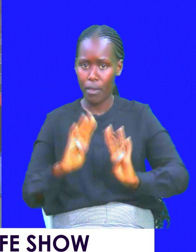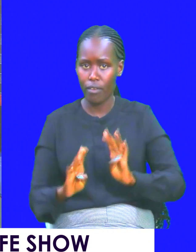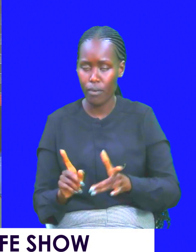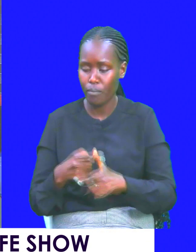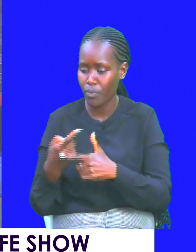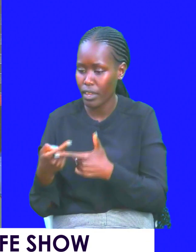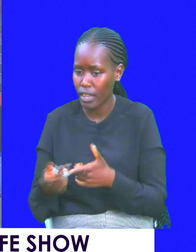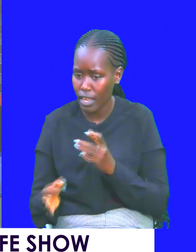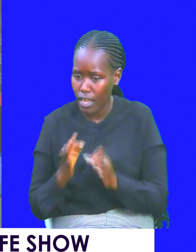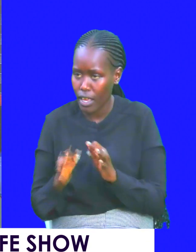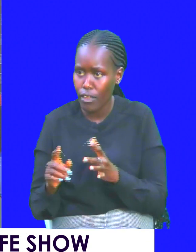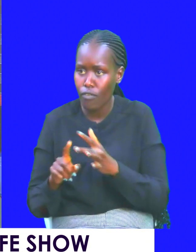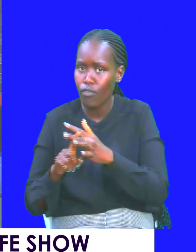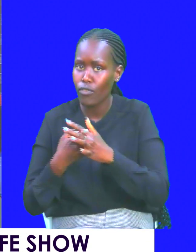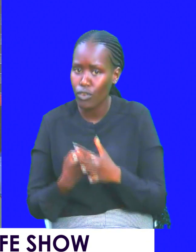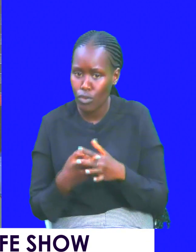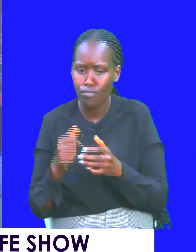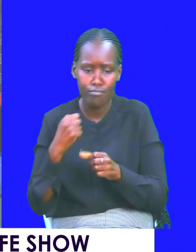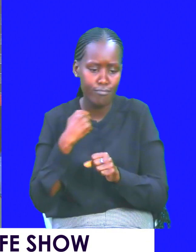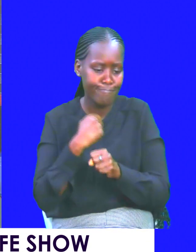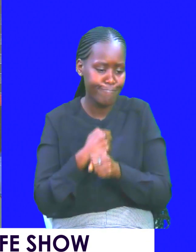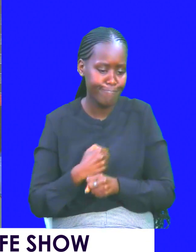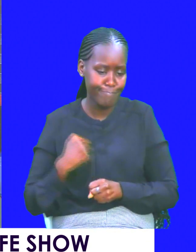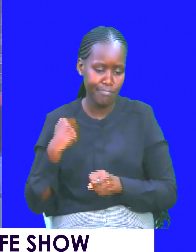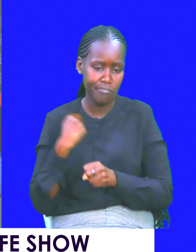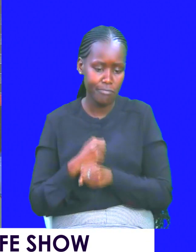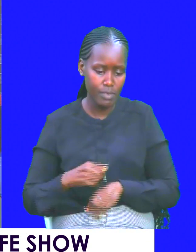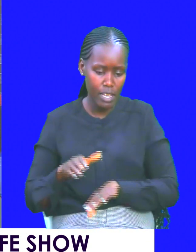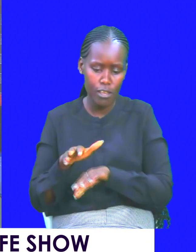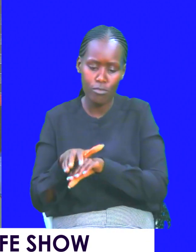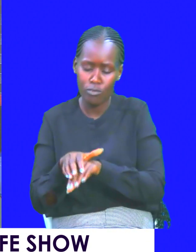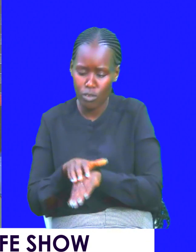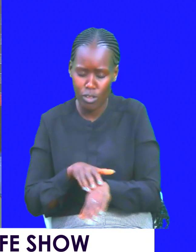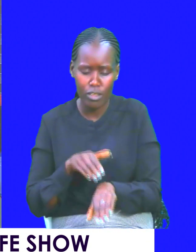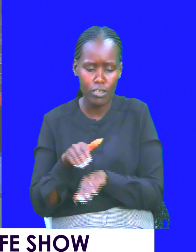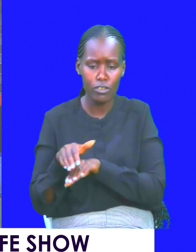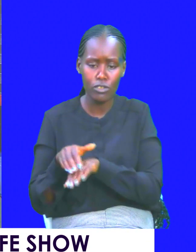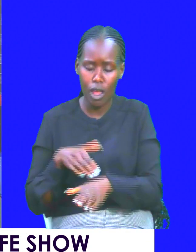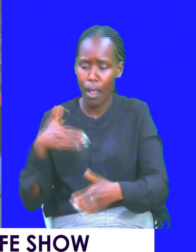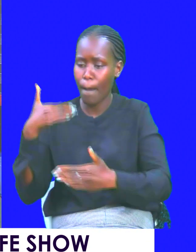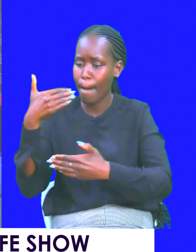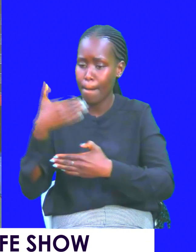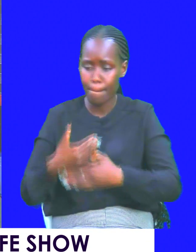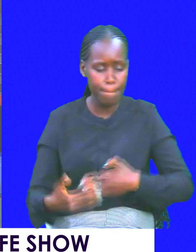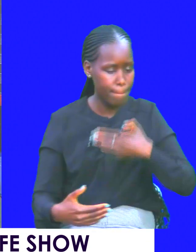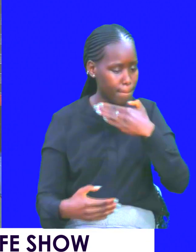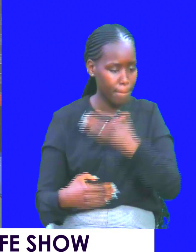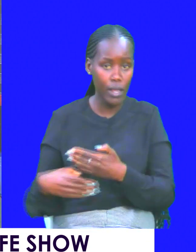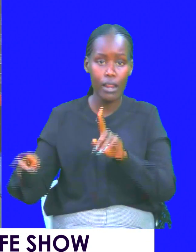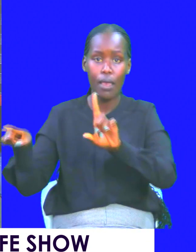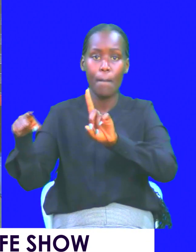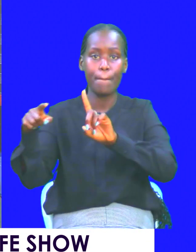then if you start working slowly by slowly, brick by brick, building positive